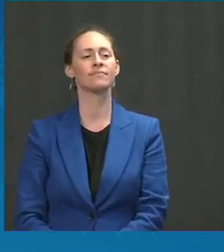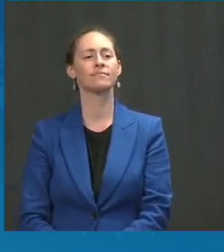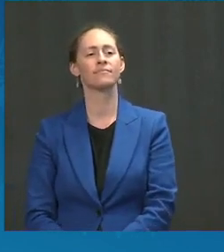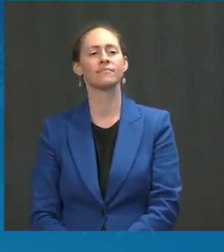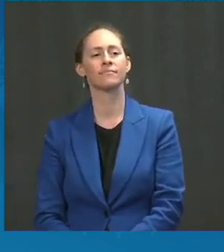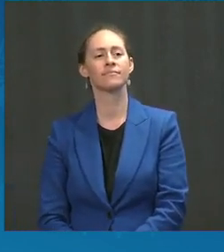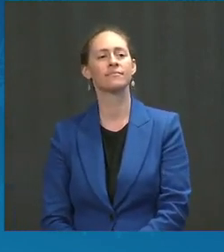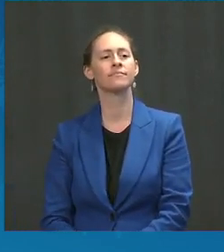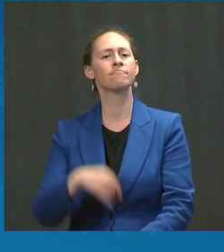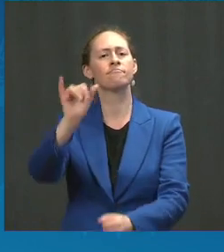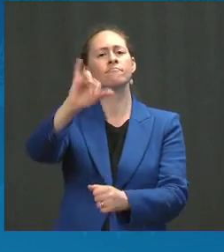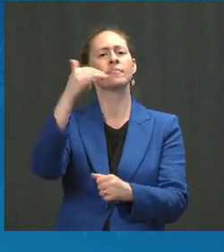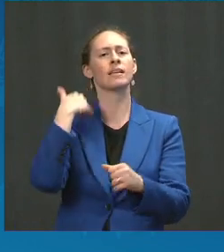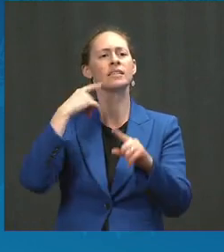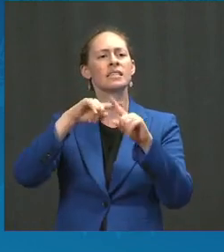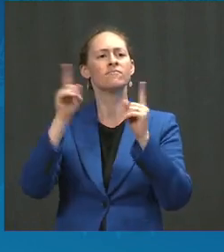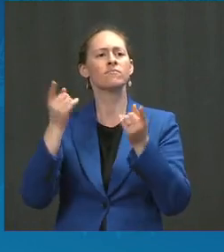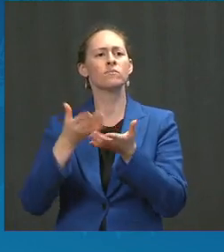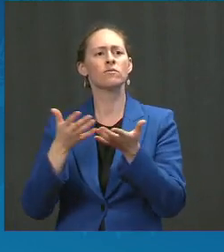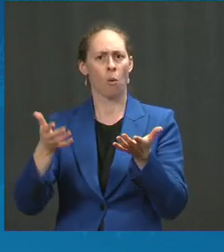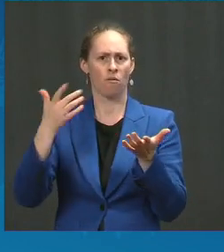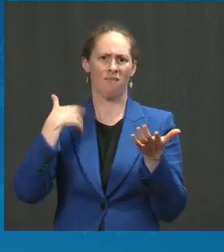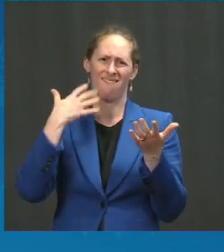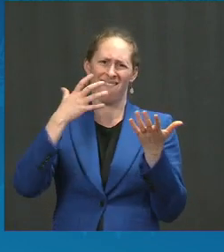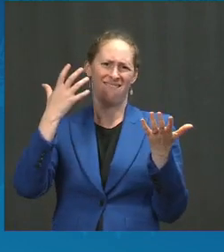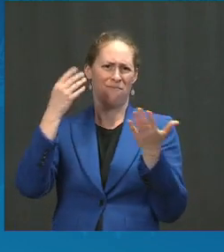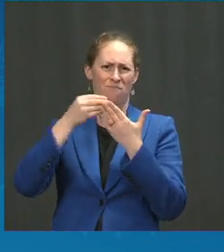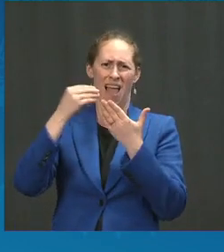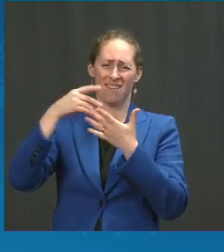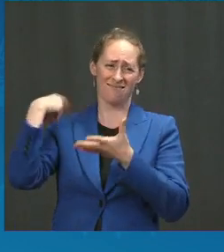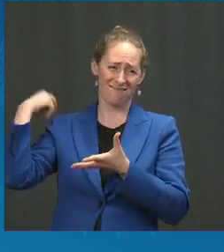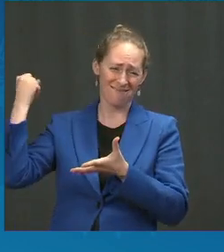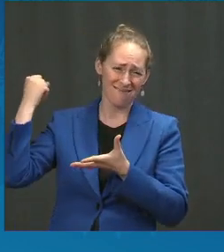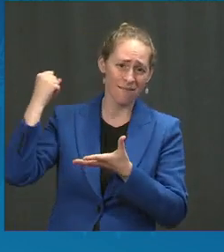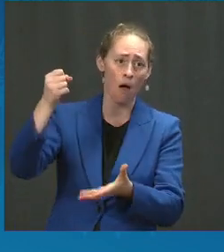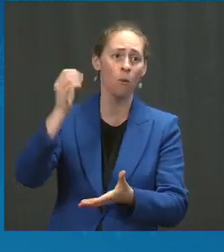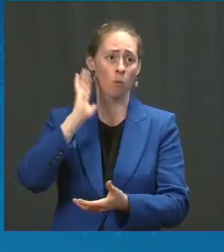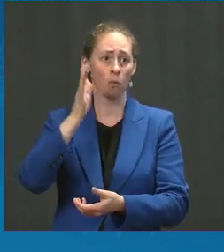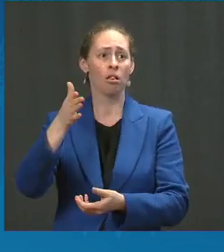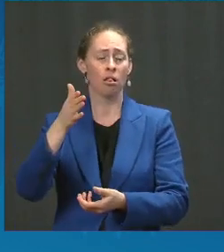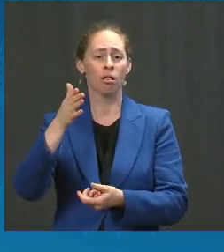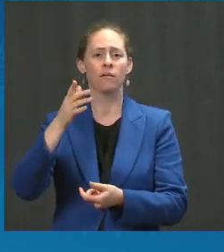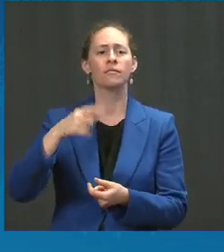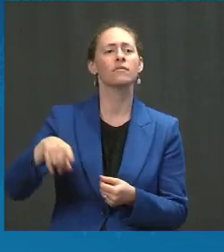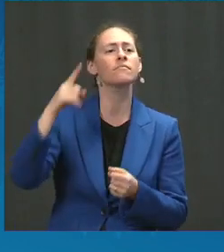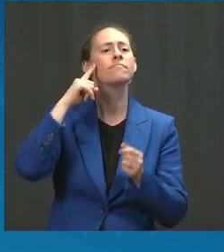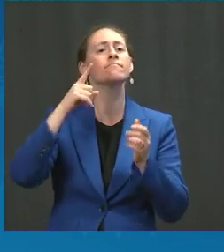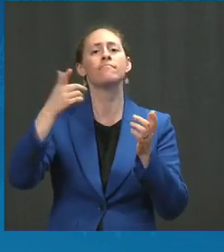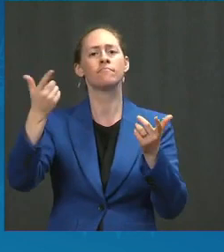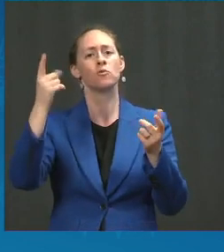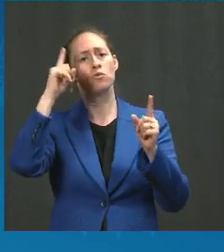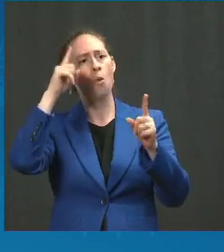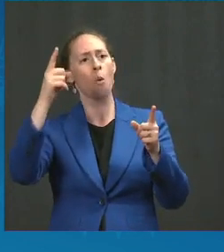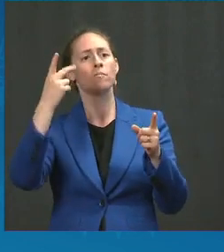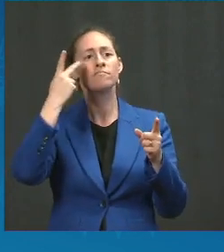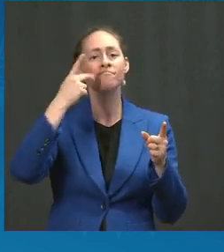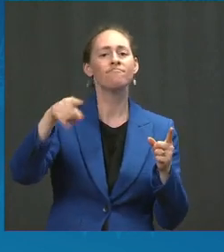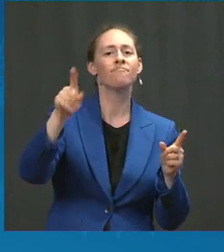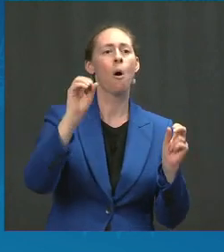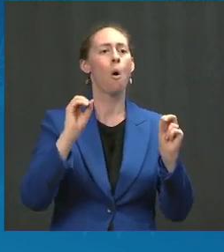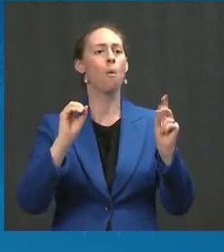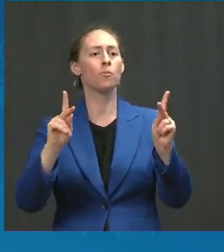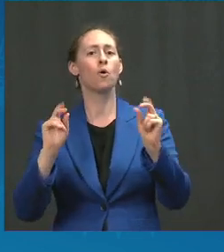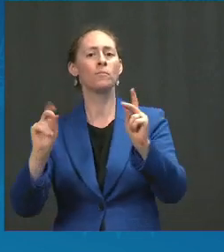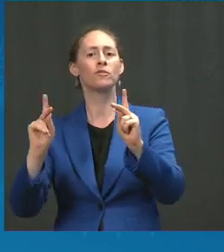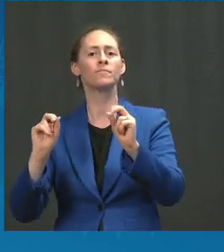money, significant money, into creating incentives for venture capital investment. And that's all on top of the $60